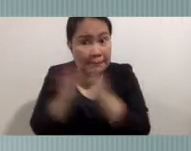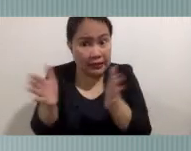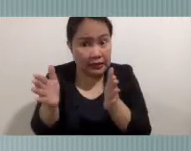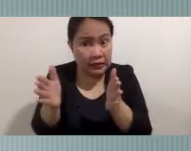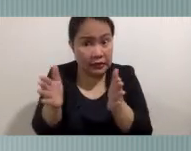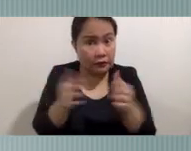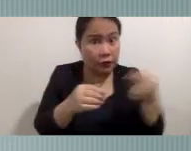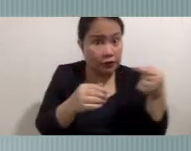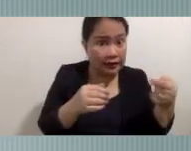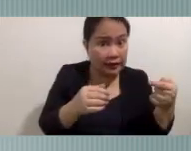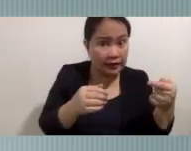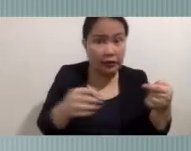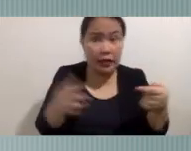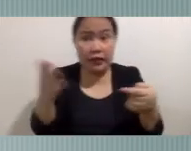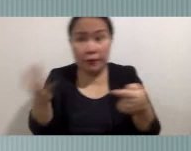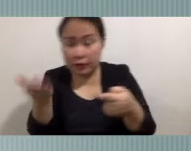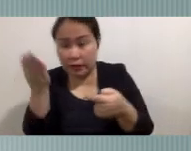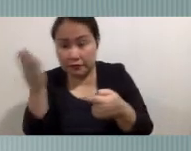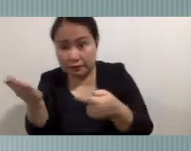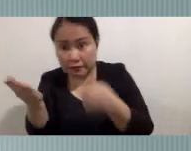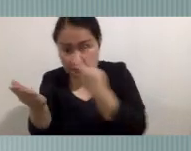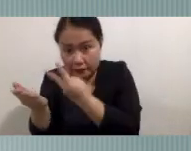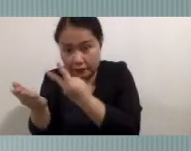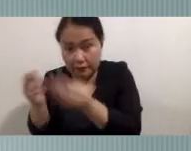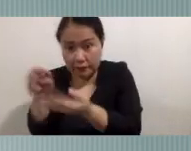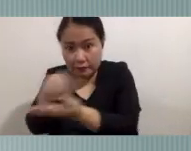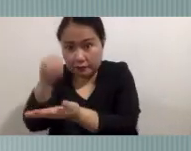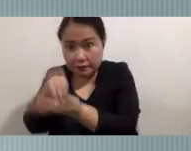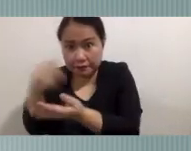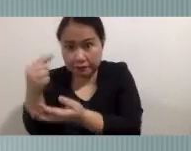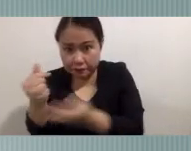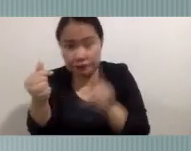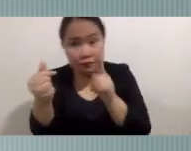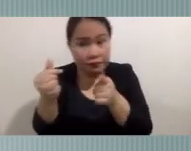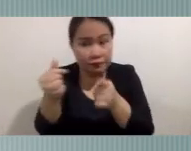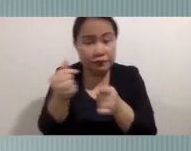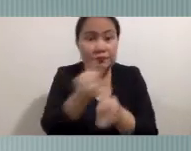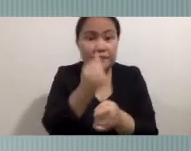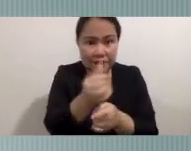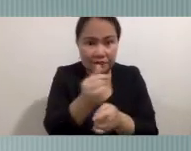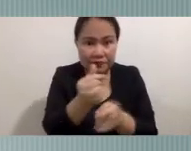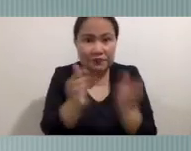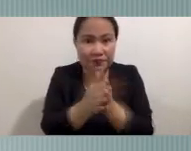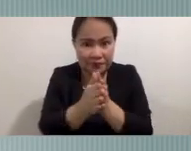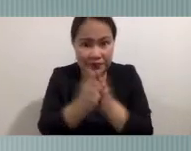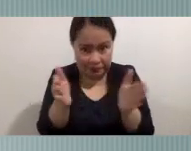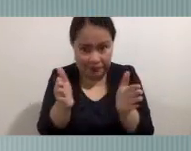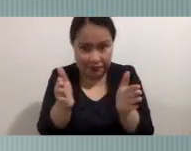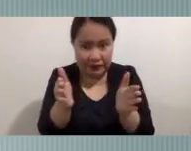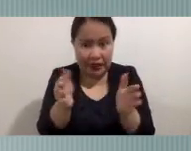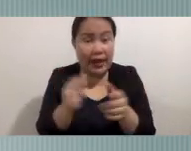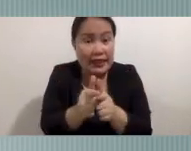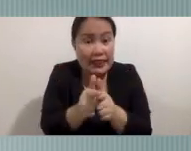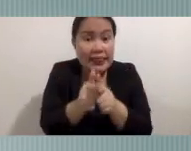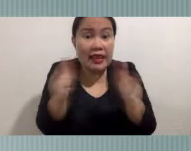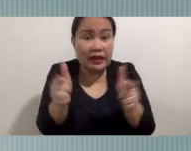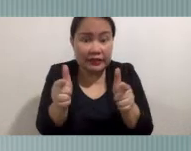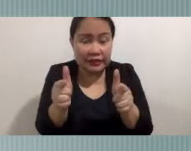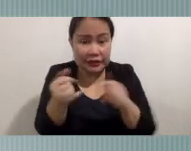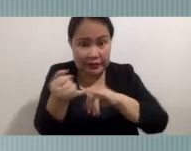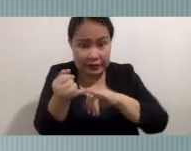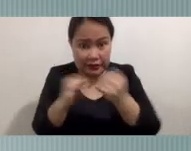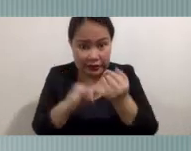Dito ka titingin. Dapat, yung positive mo ay yung larger integer. So, yung